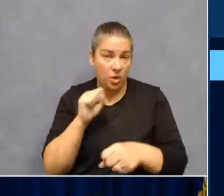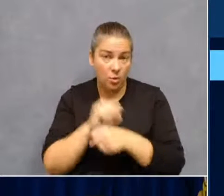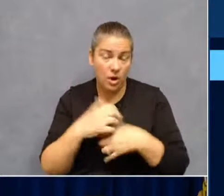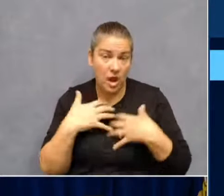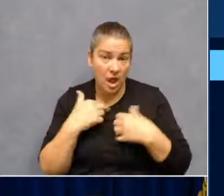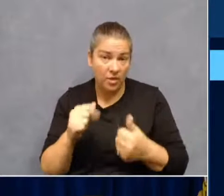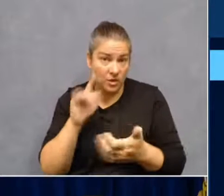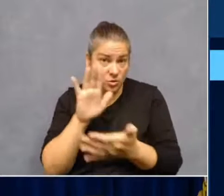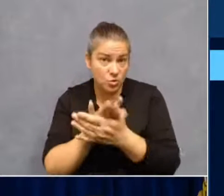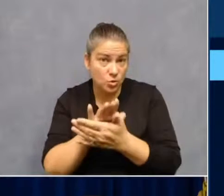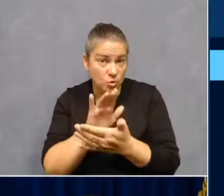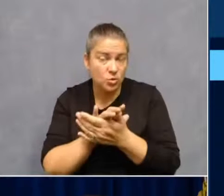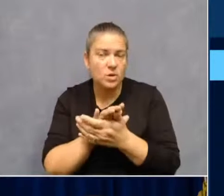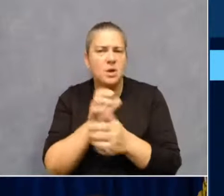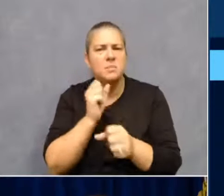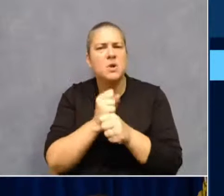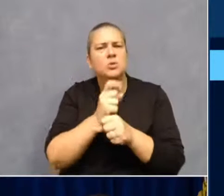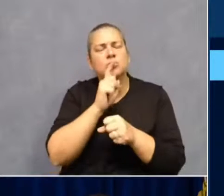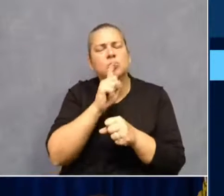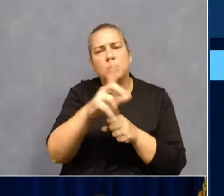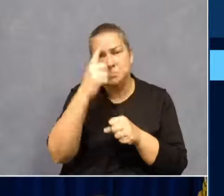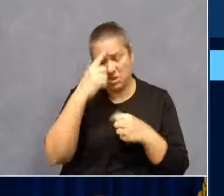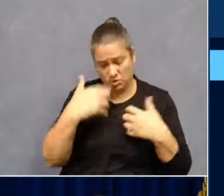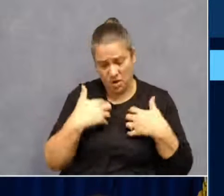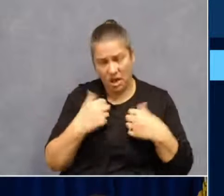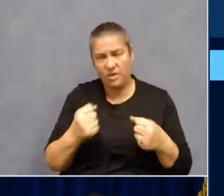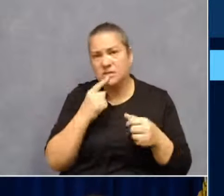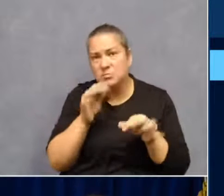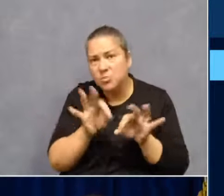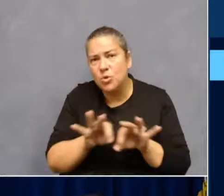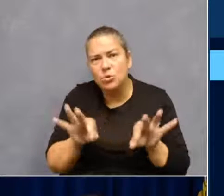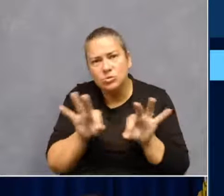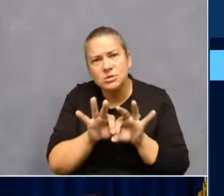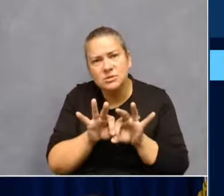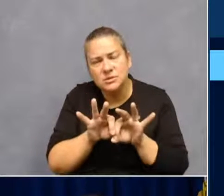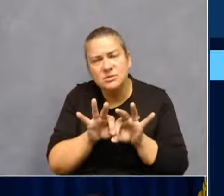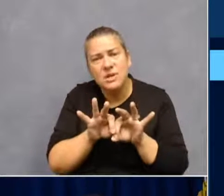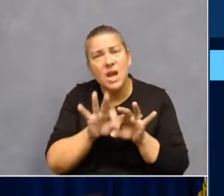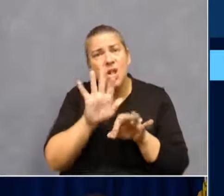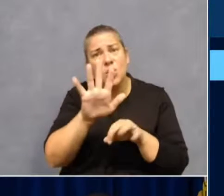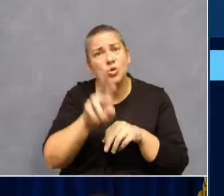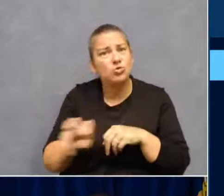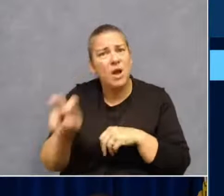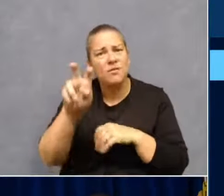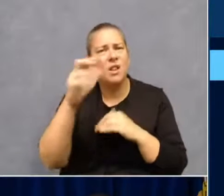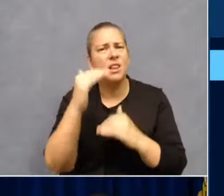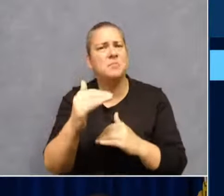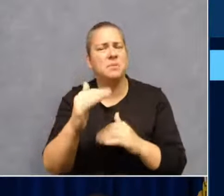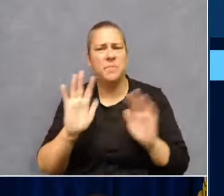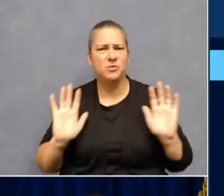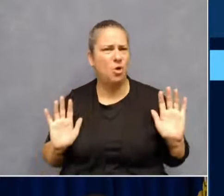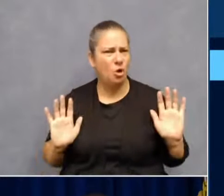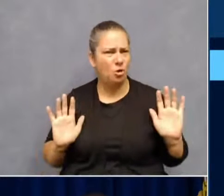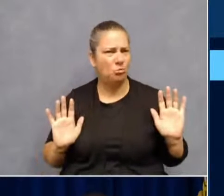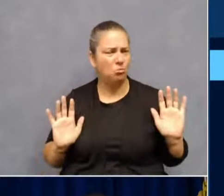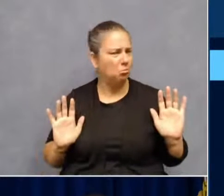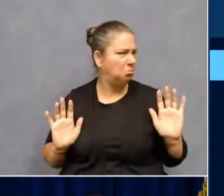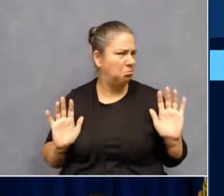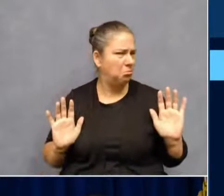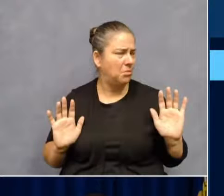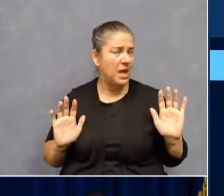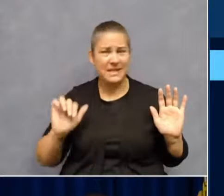you prioritize your mental health and limit your travel. That's it. None of that's rocket science, and we can